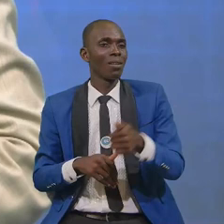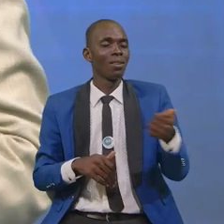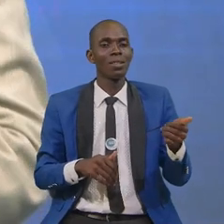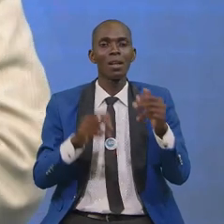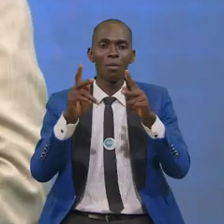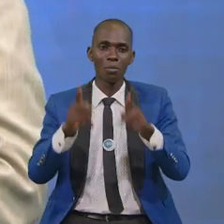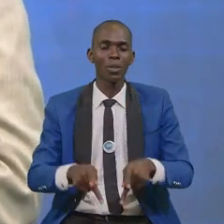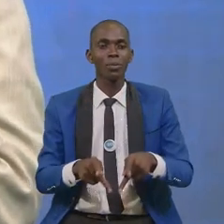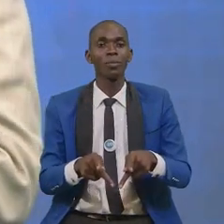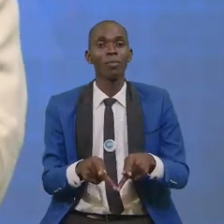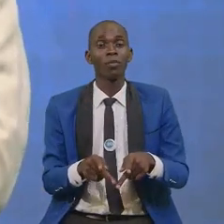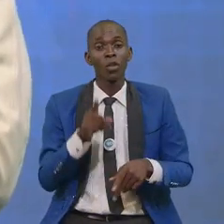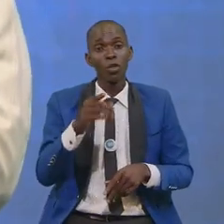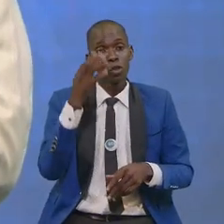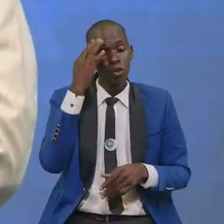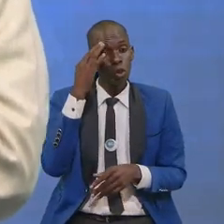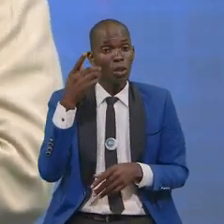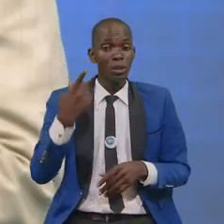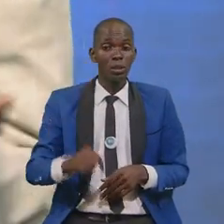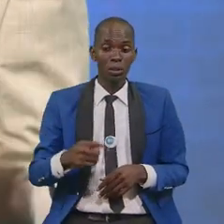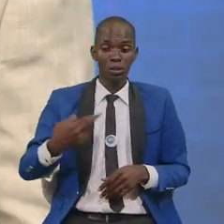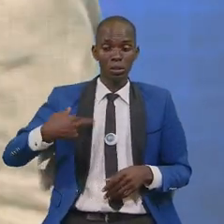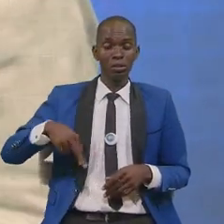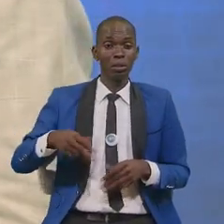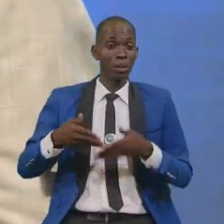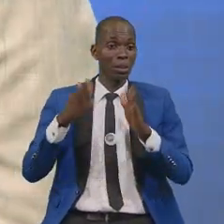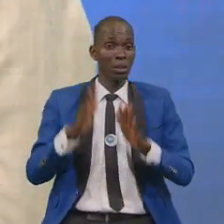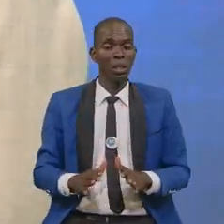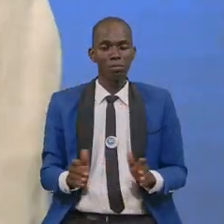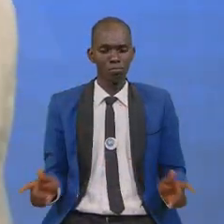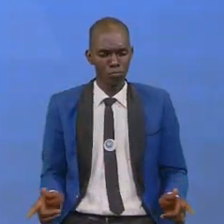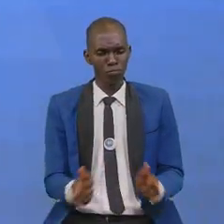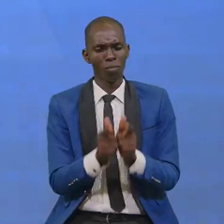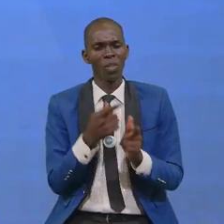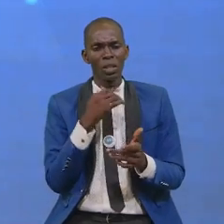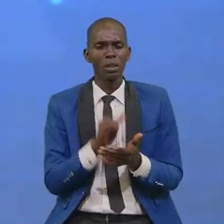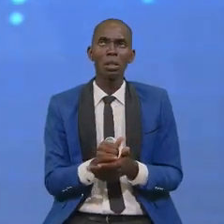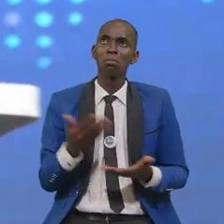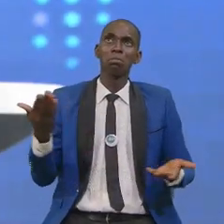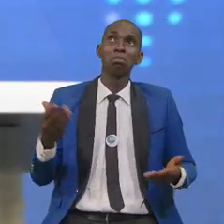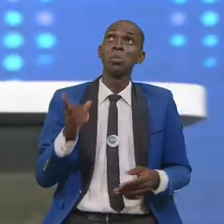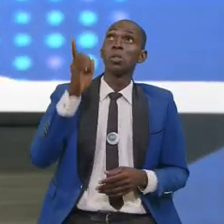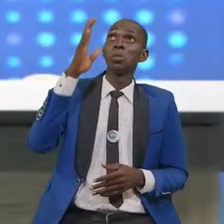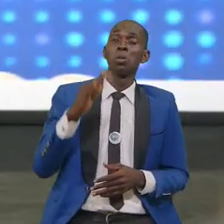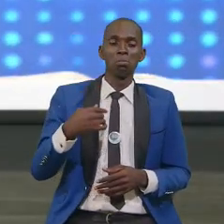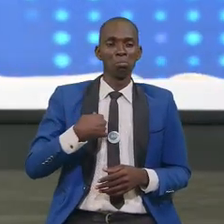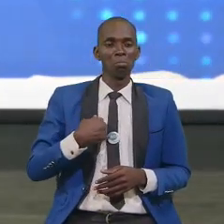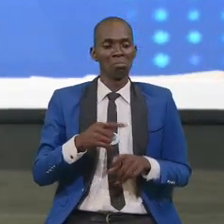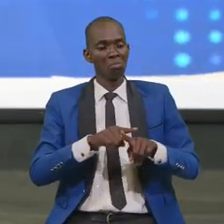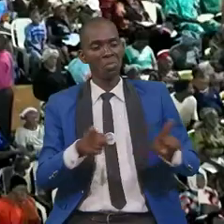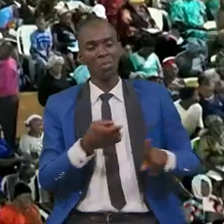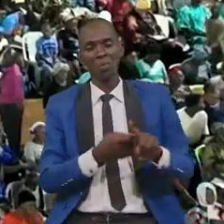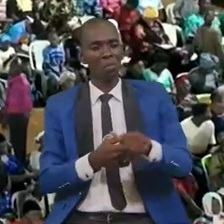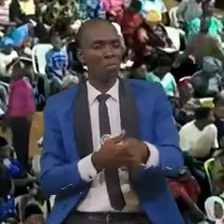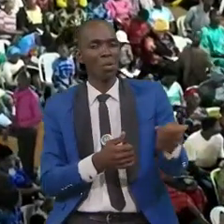person. You know, the Pharisee came and he said, God, I am not like other men. I merit